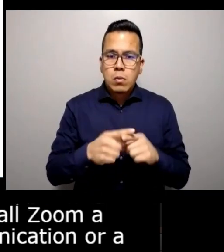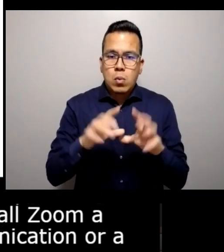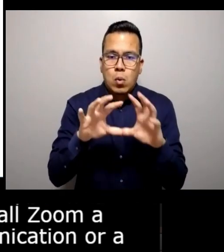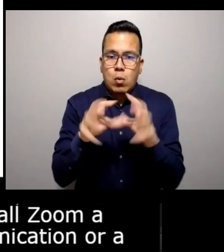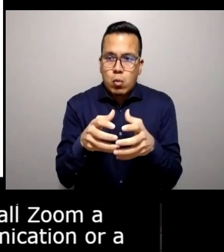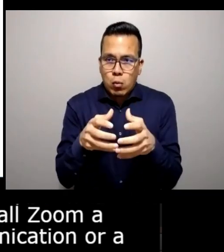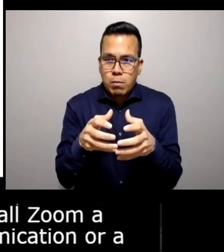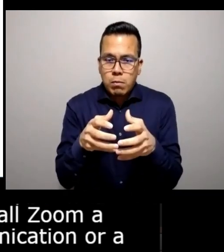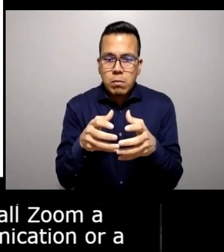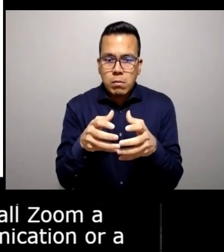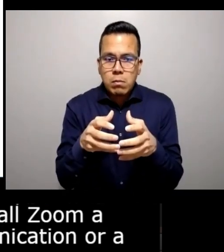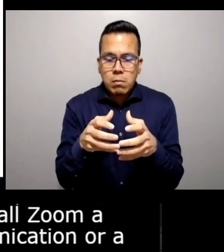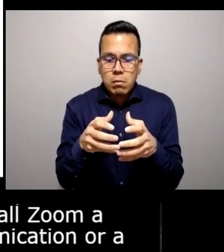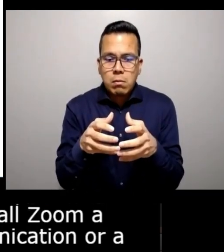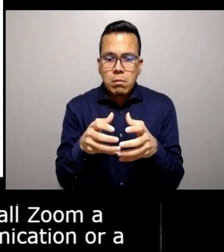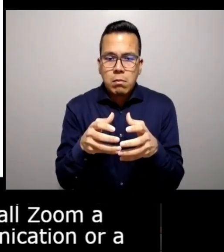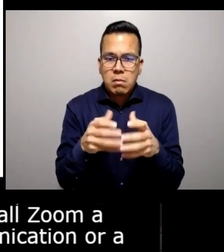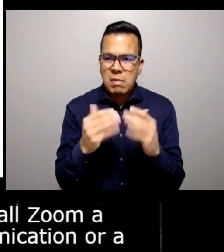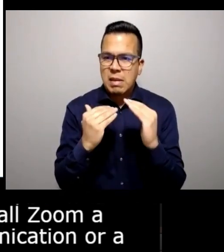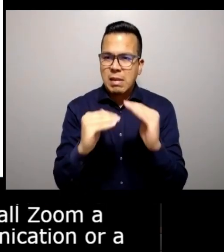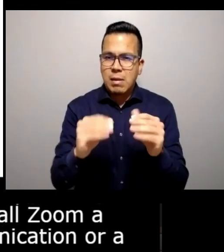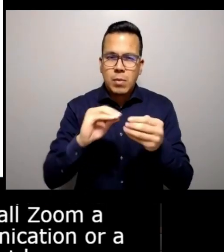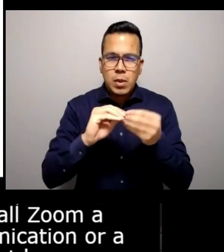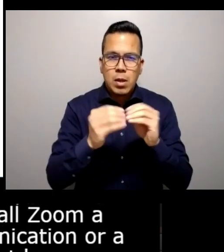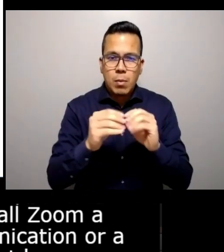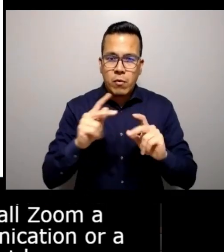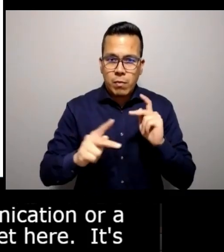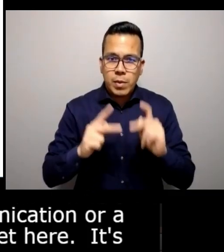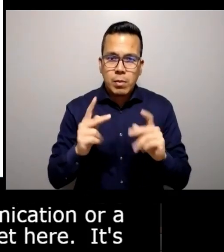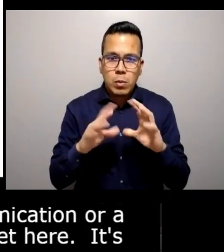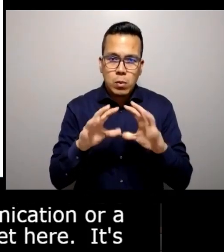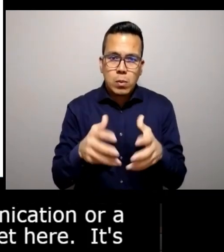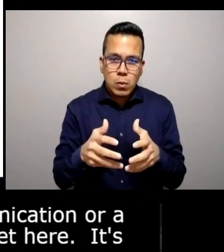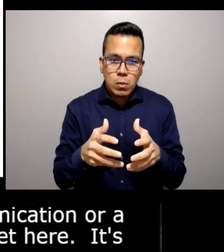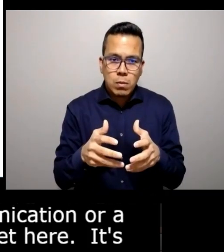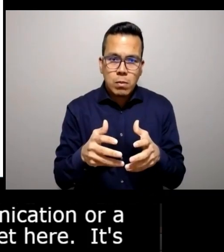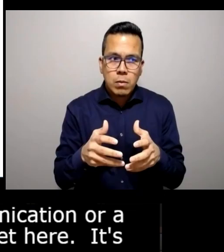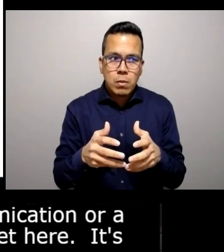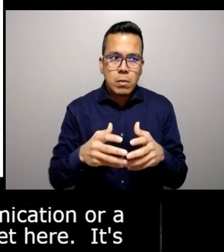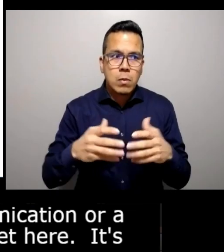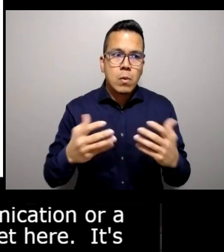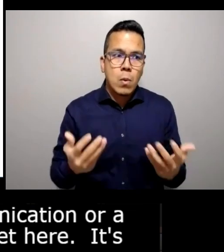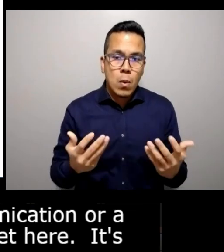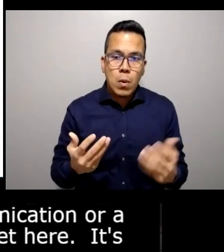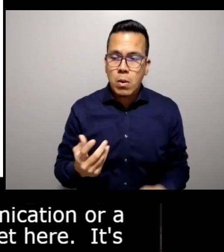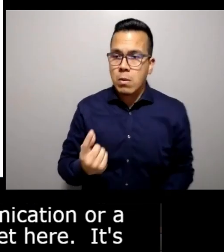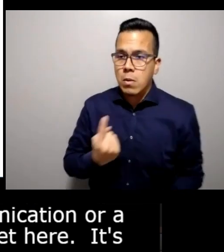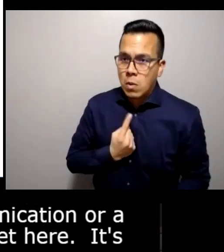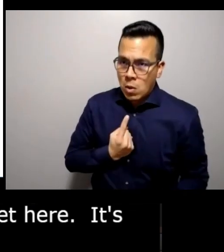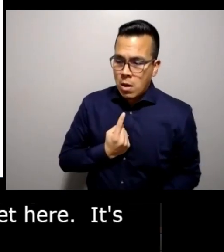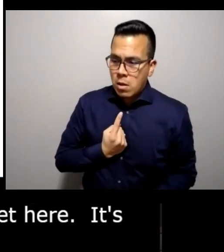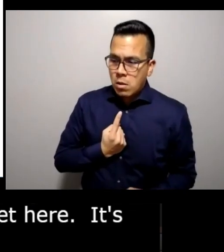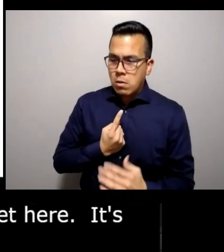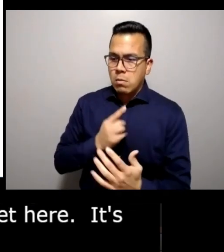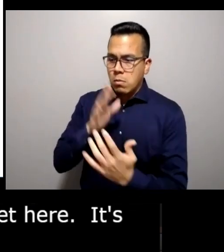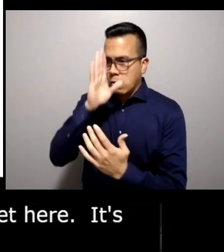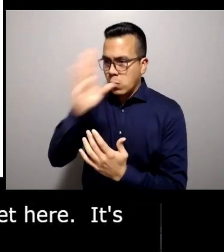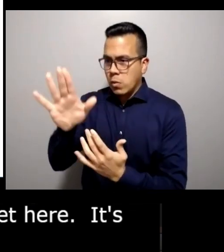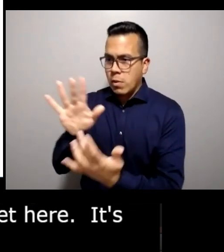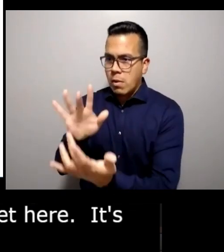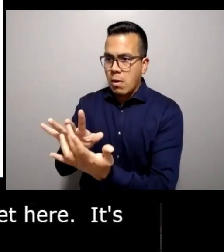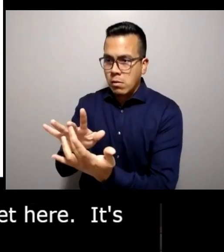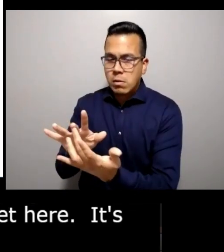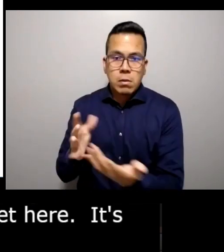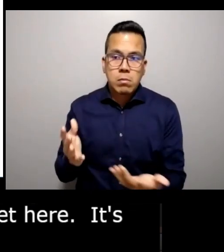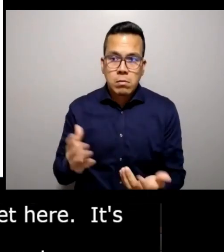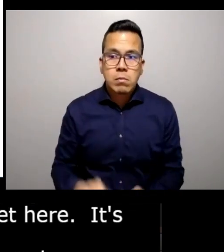to register and get here. So it's really more one-to-some. But something like Facebook or Twitter, where you can put something out to